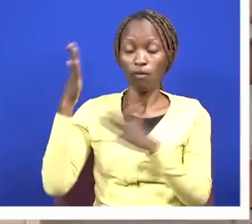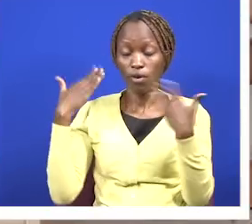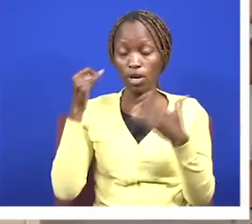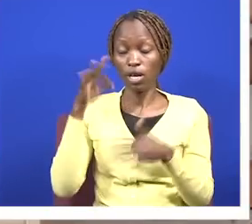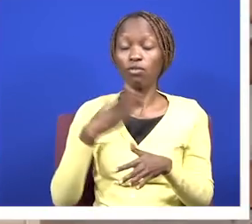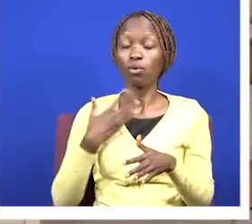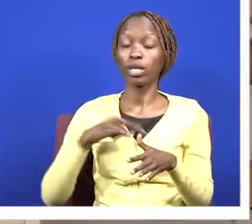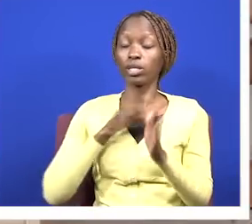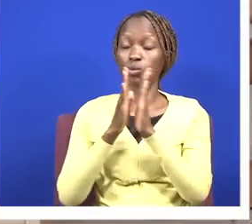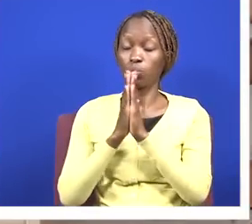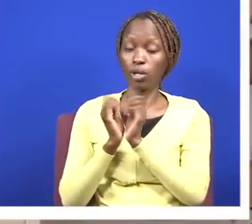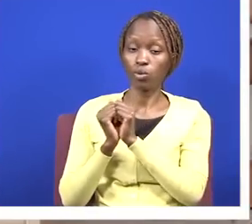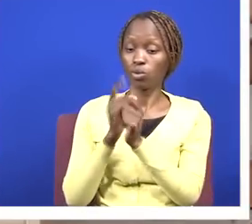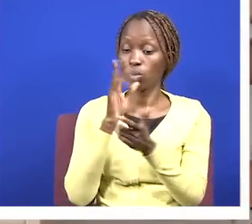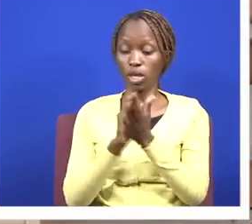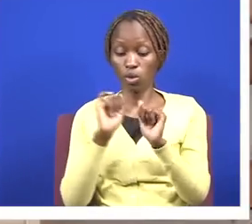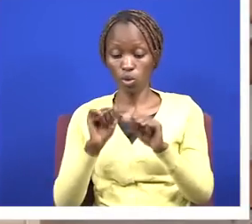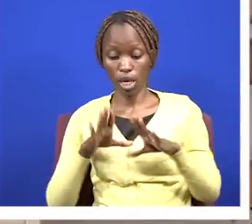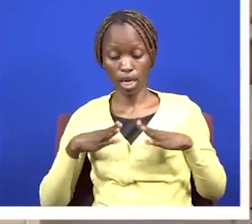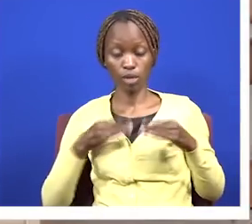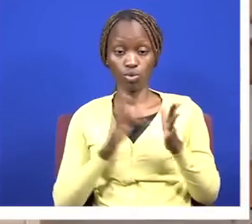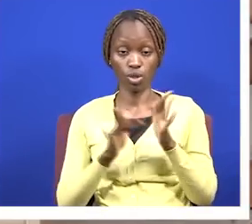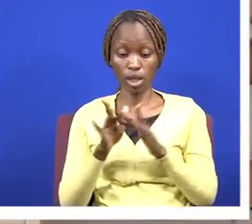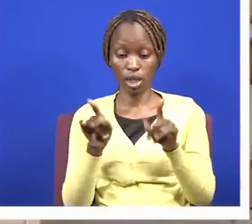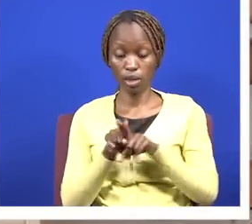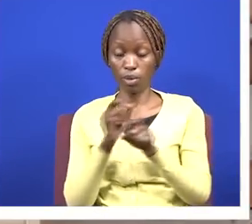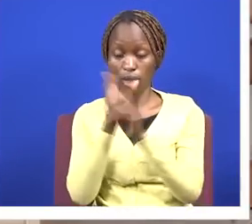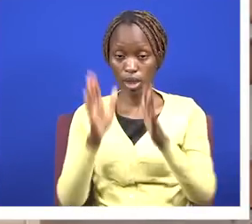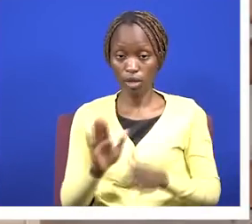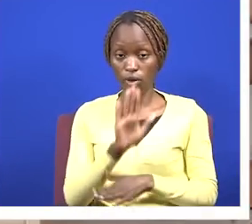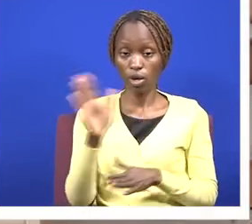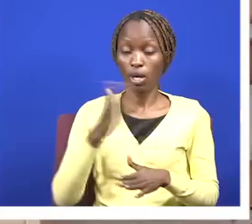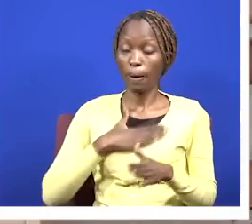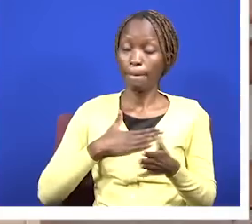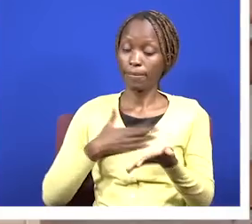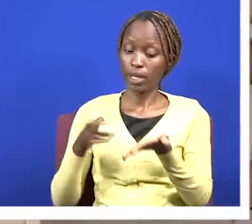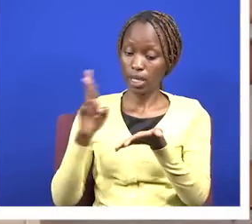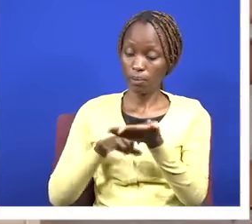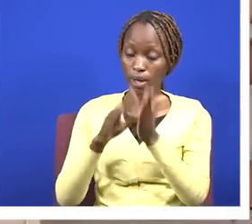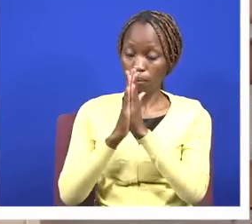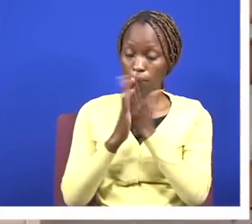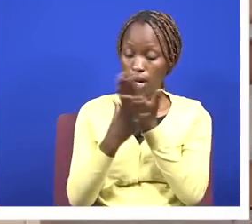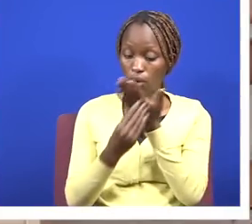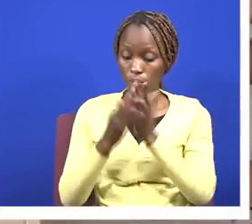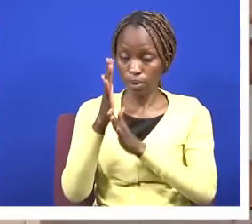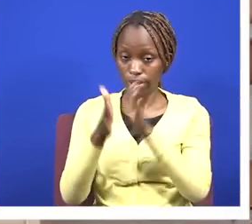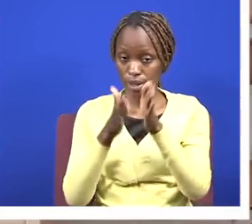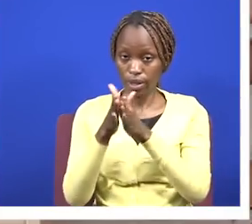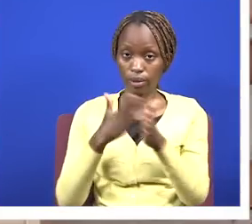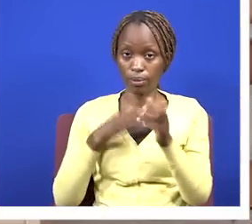pray together so that you can receive Jesus as your Savior, please pray this prayer with me.